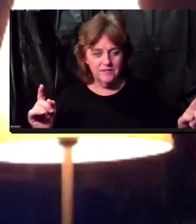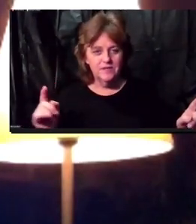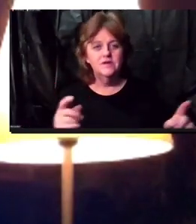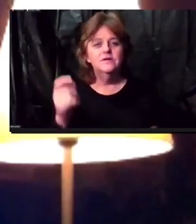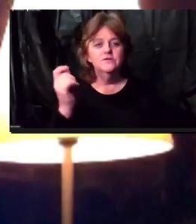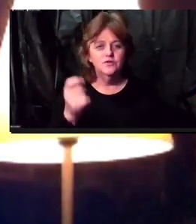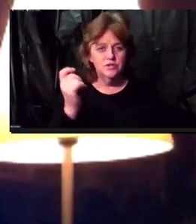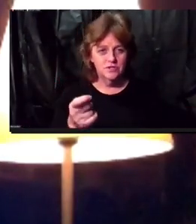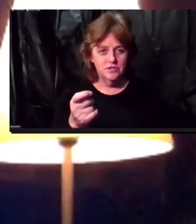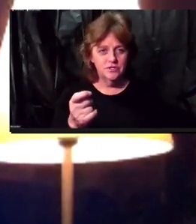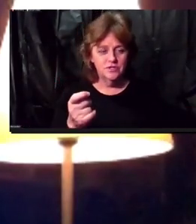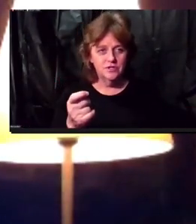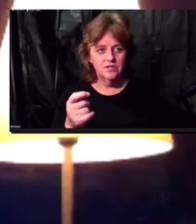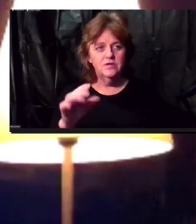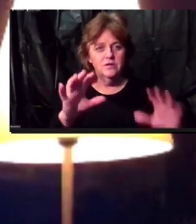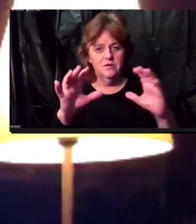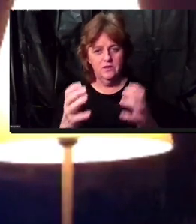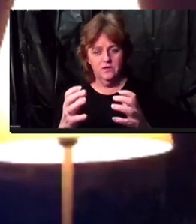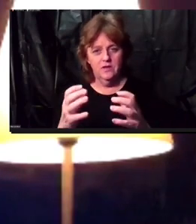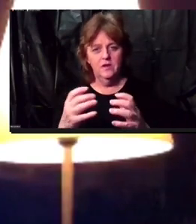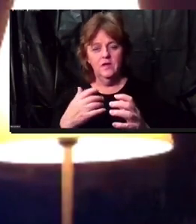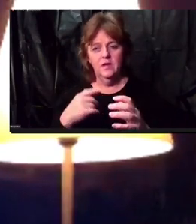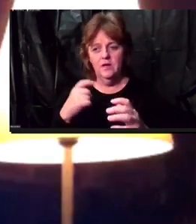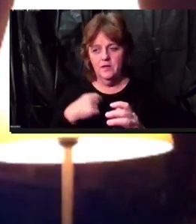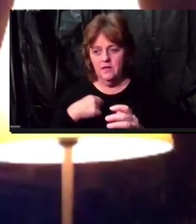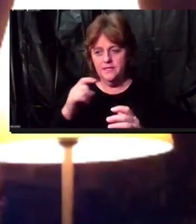judicial branch, I wanted to say a word on that because